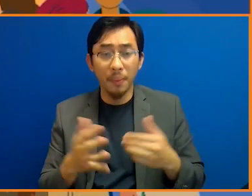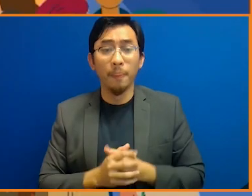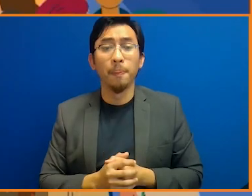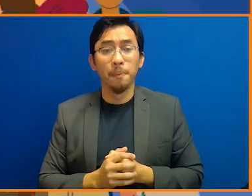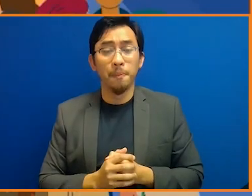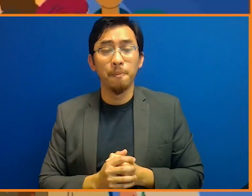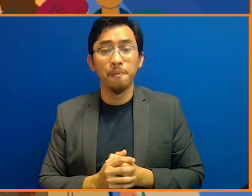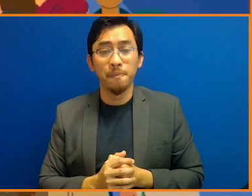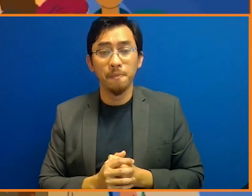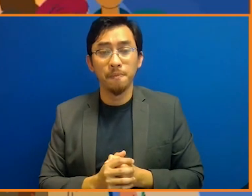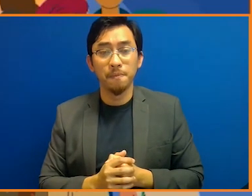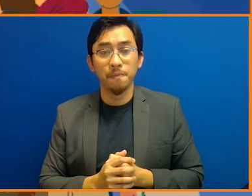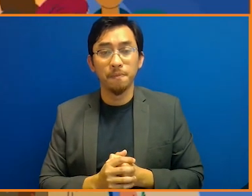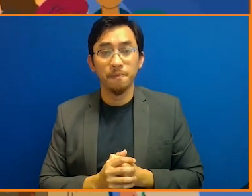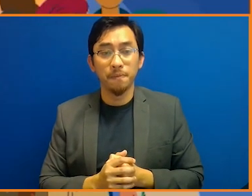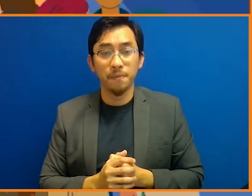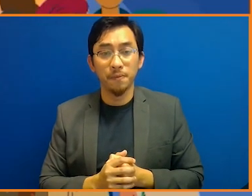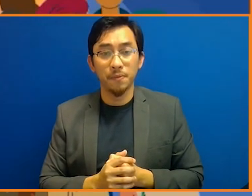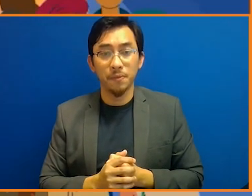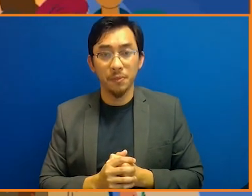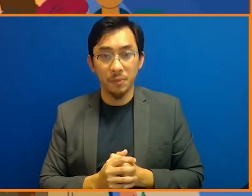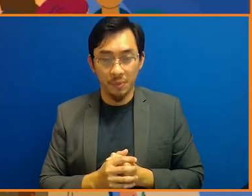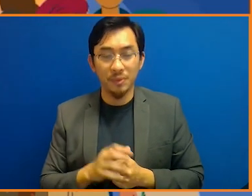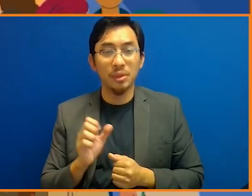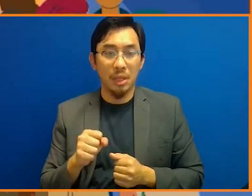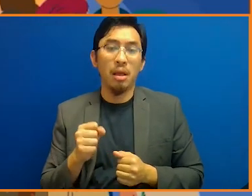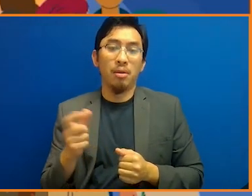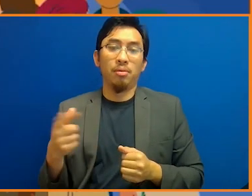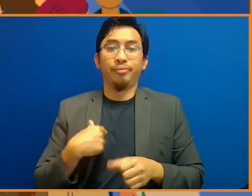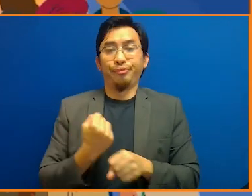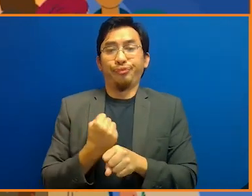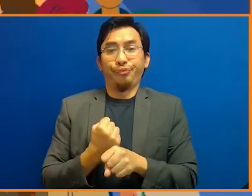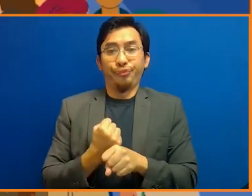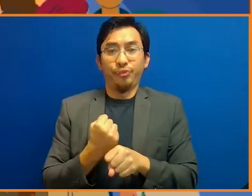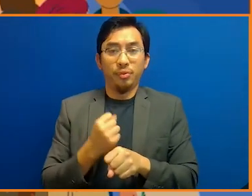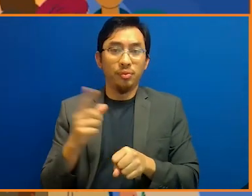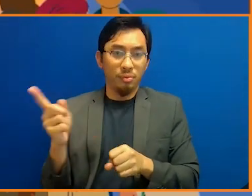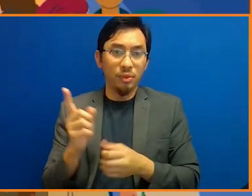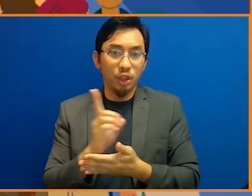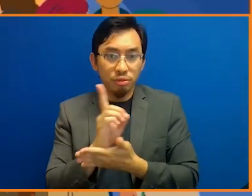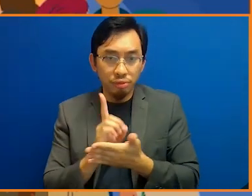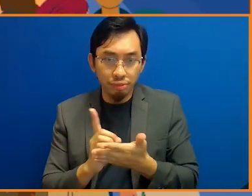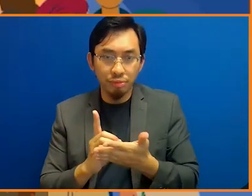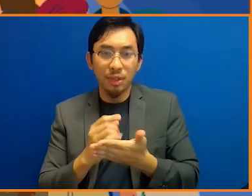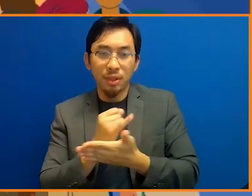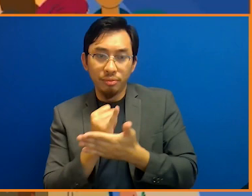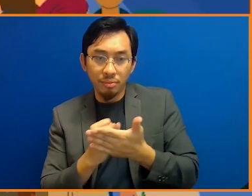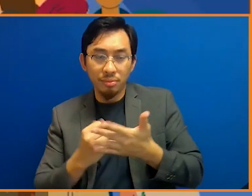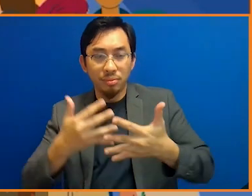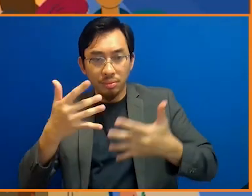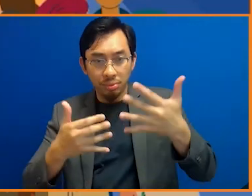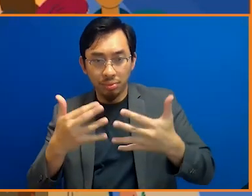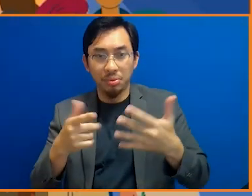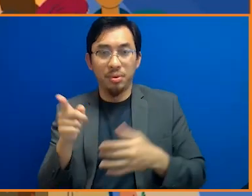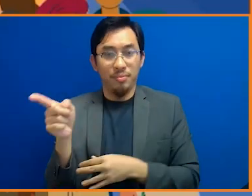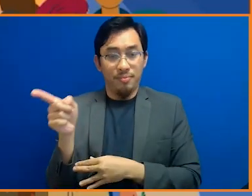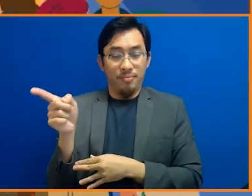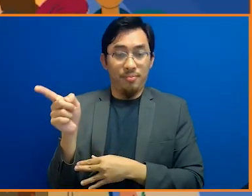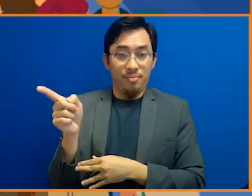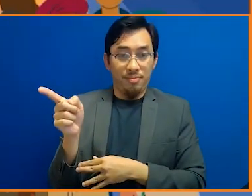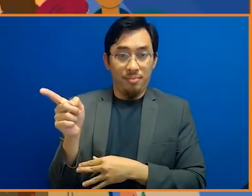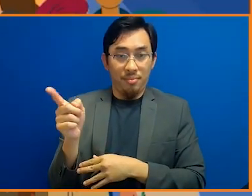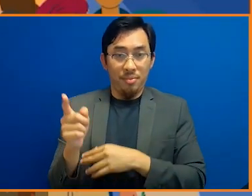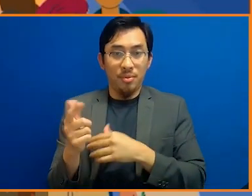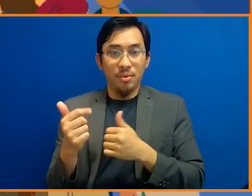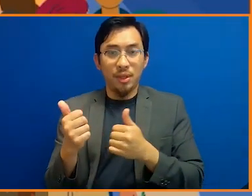And of course, to decide the height of this road, we also did some simulation. What should be the best height or